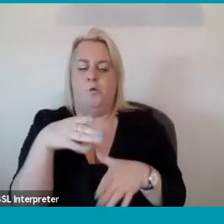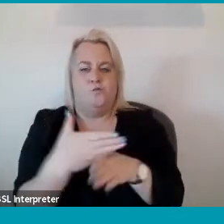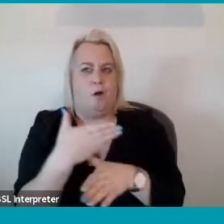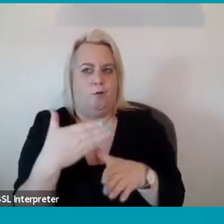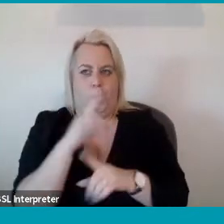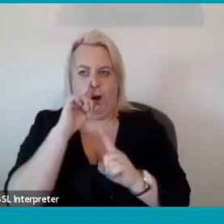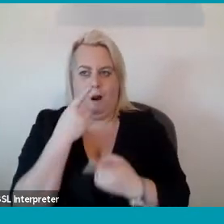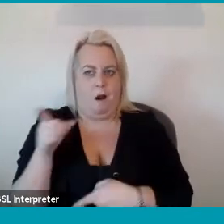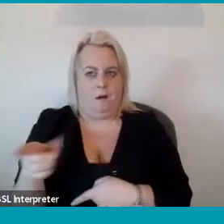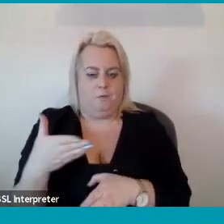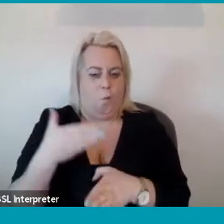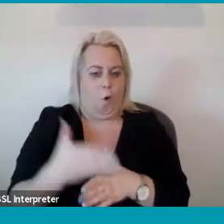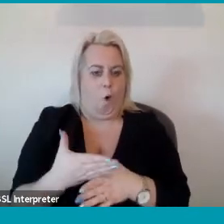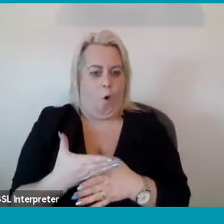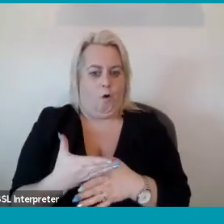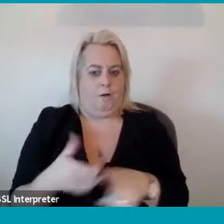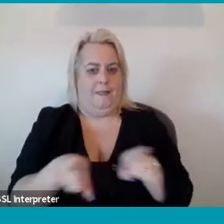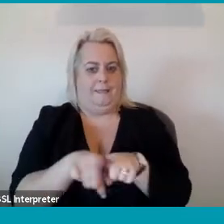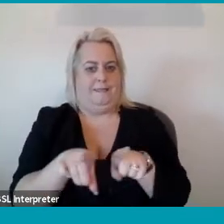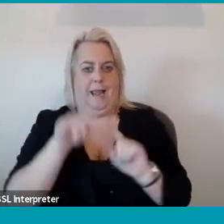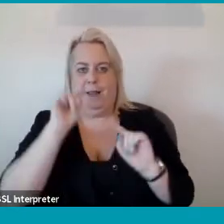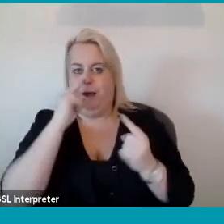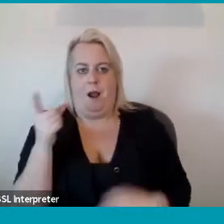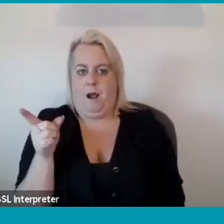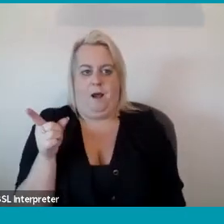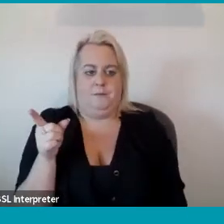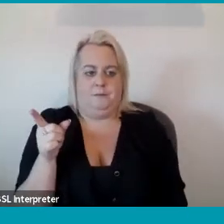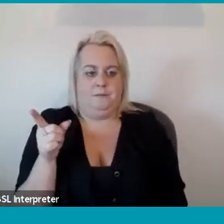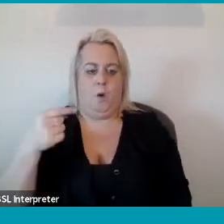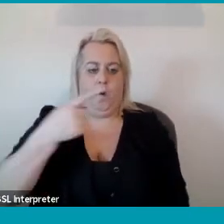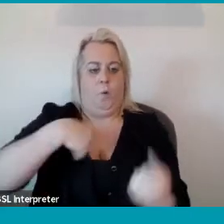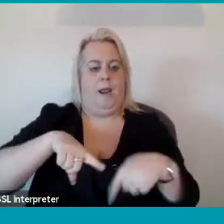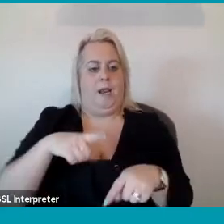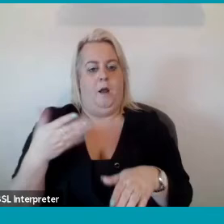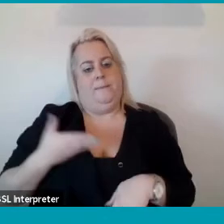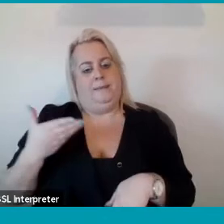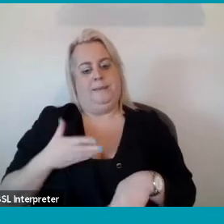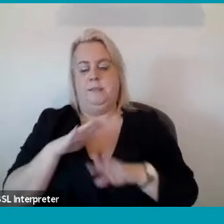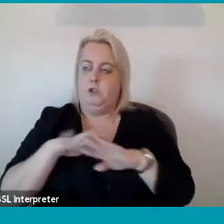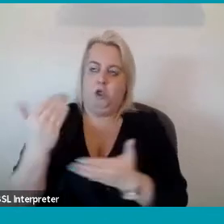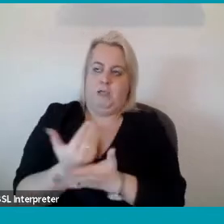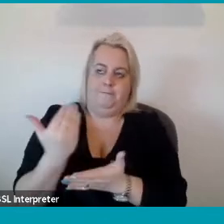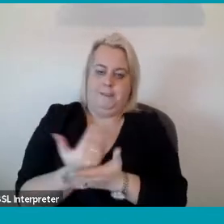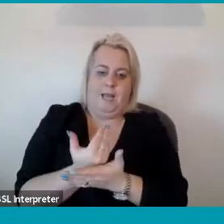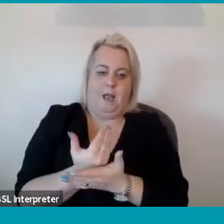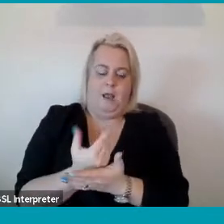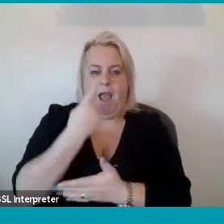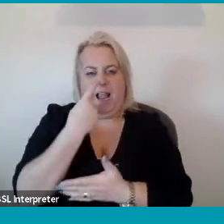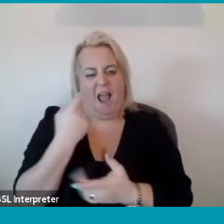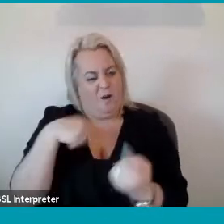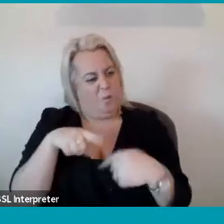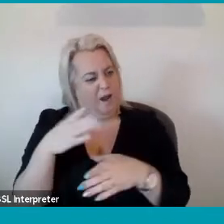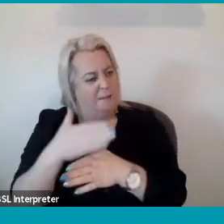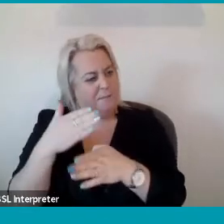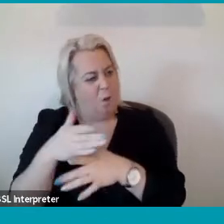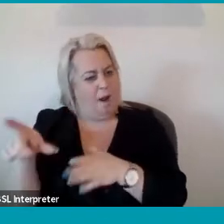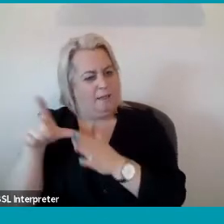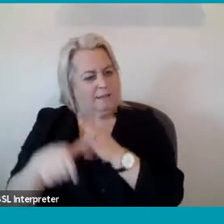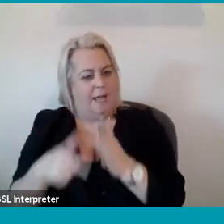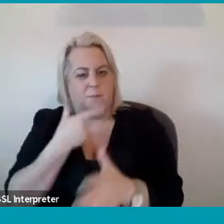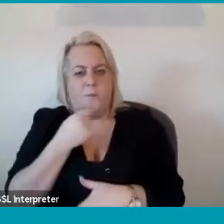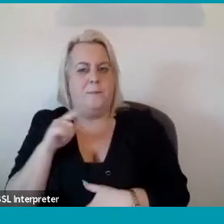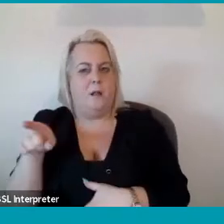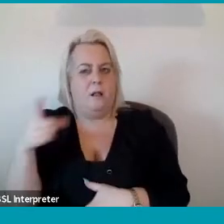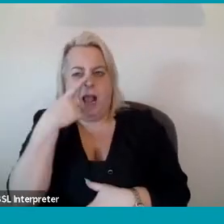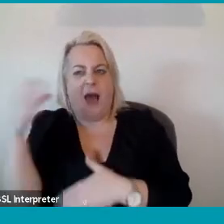not going to be as productive, and we are a business, not a charity. So really, can we? So what do you think then as a group? What do you